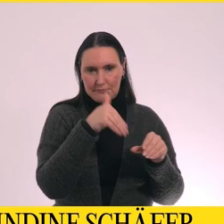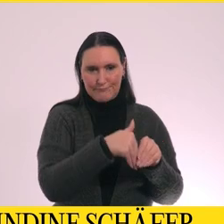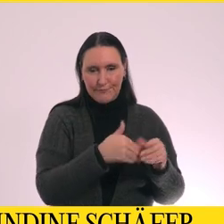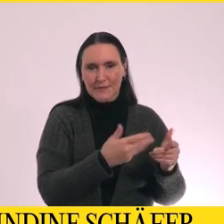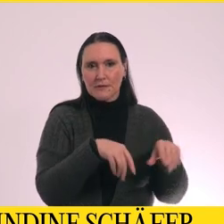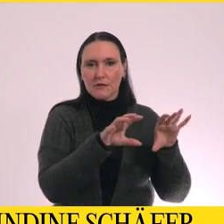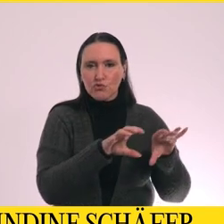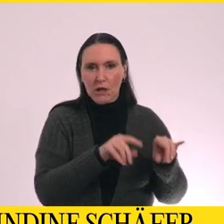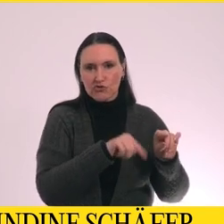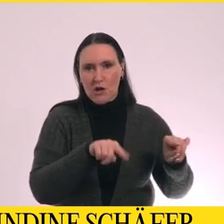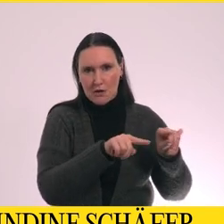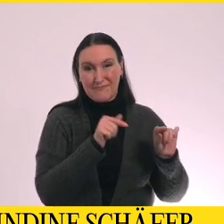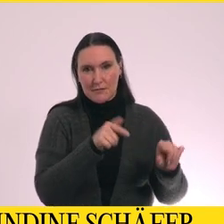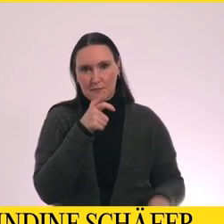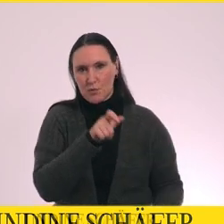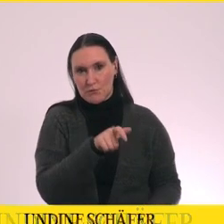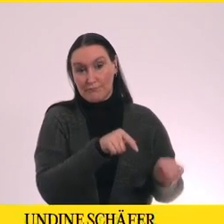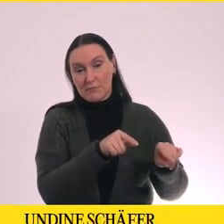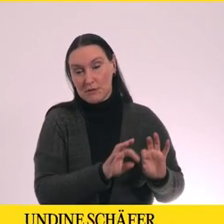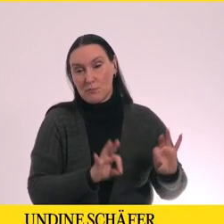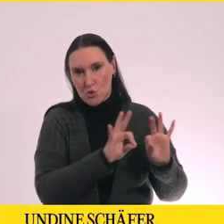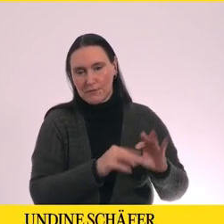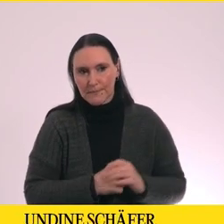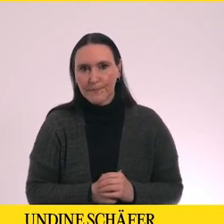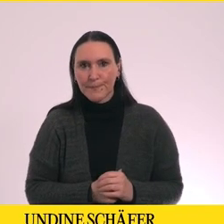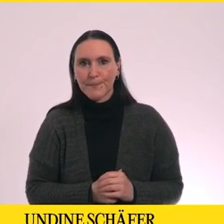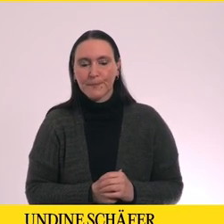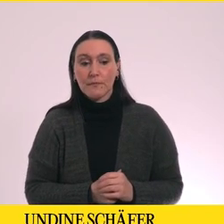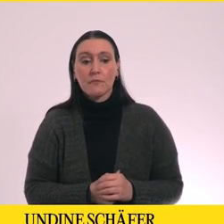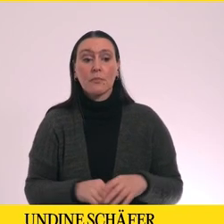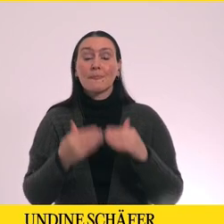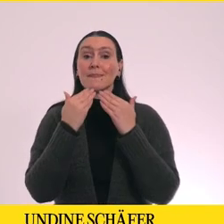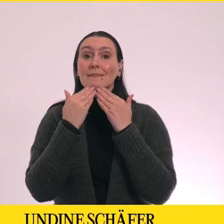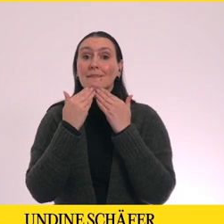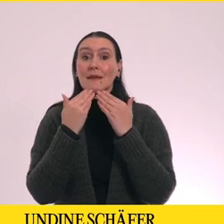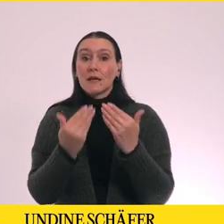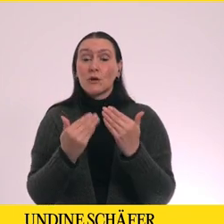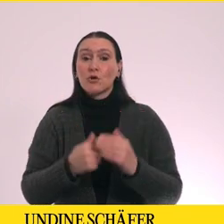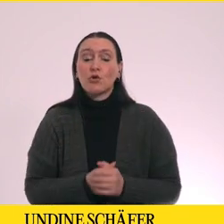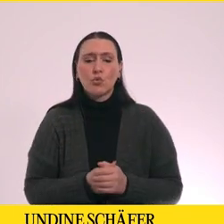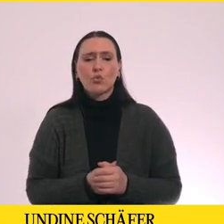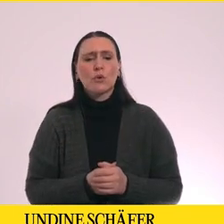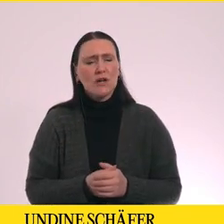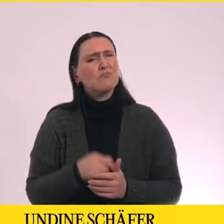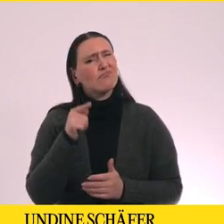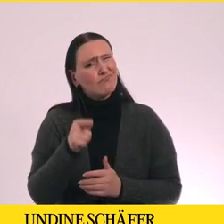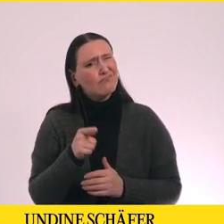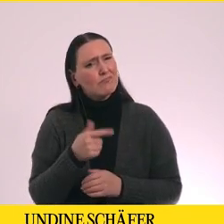structure as well. Thank you. This seems a really good point to bring Project Artwork as